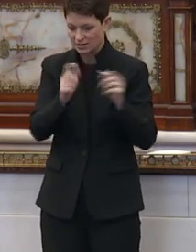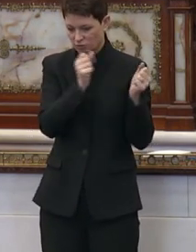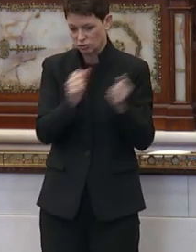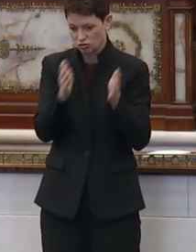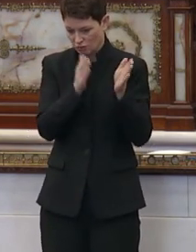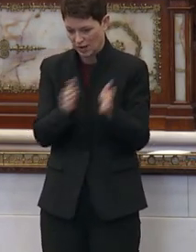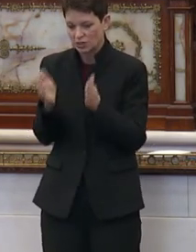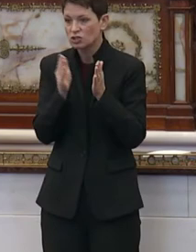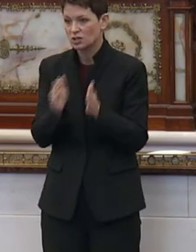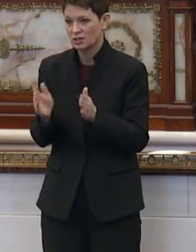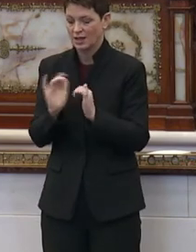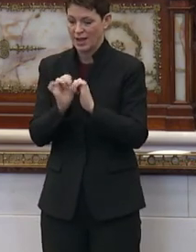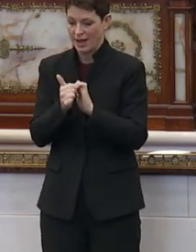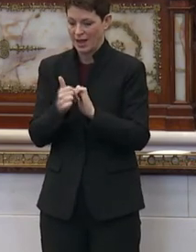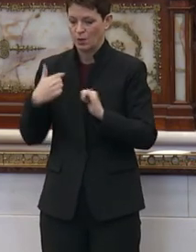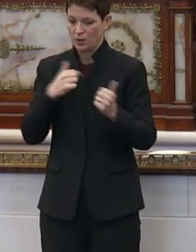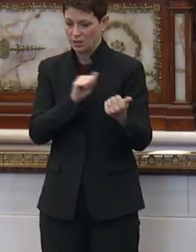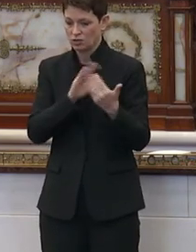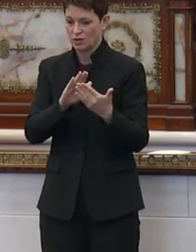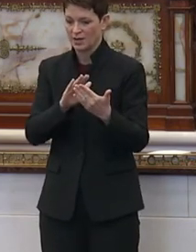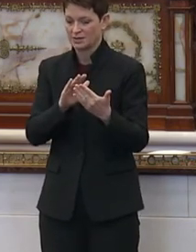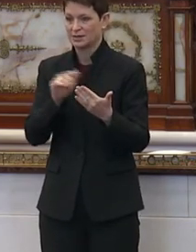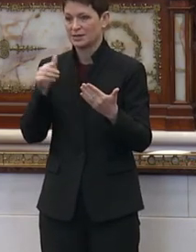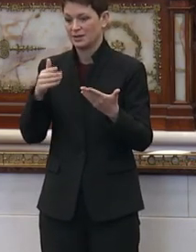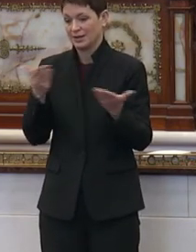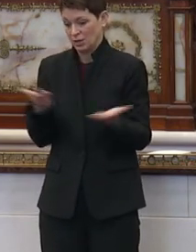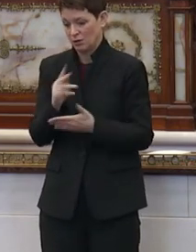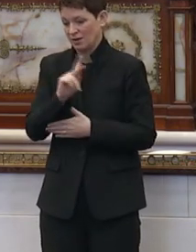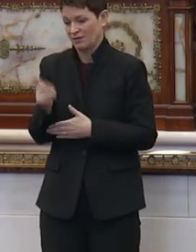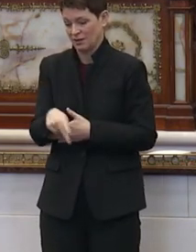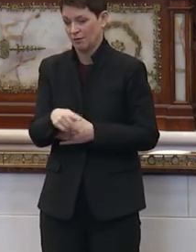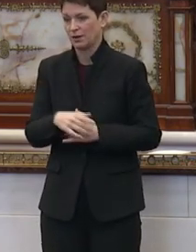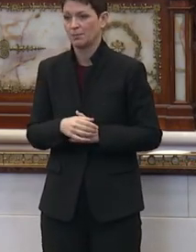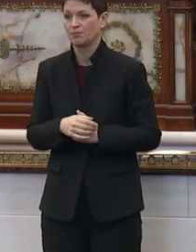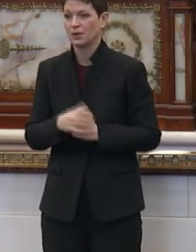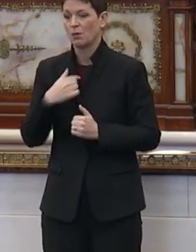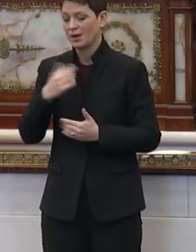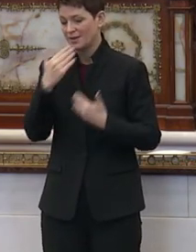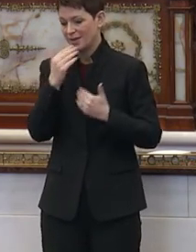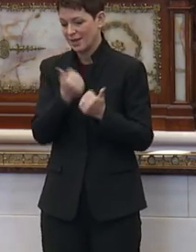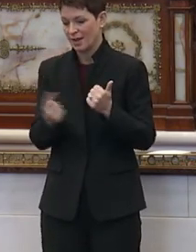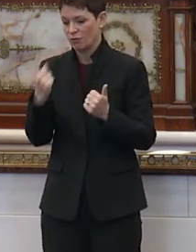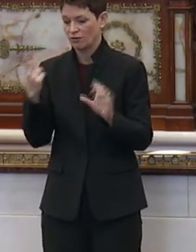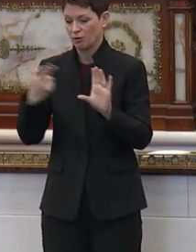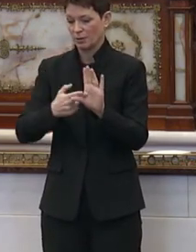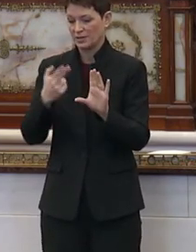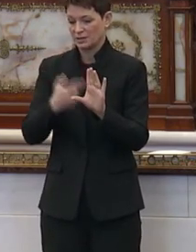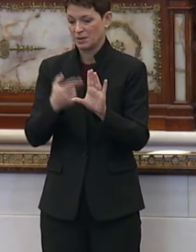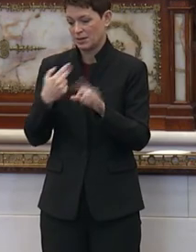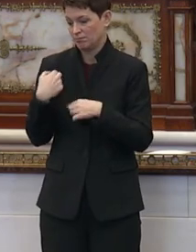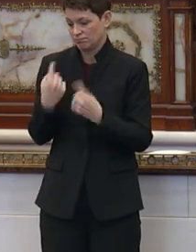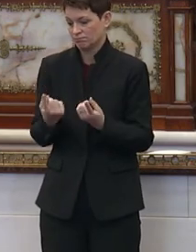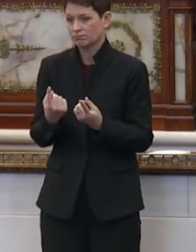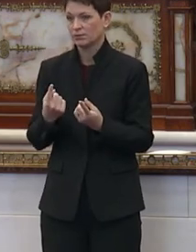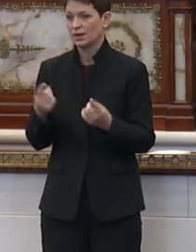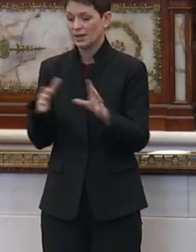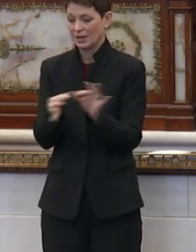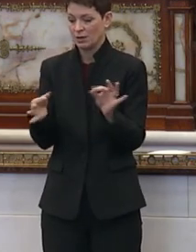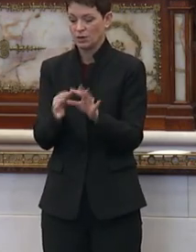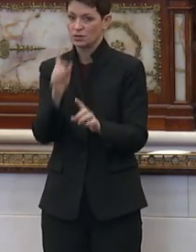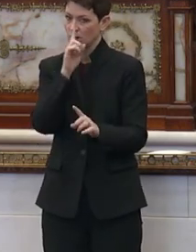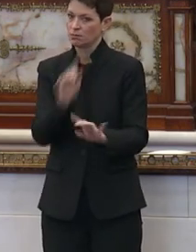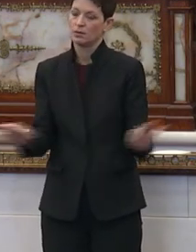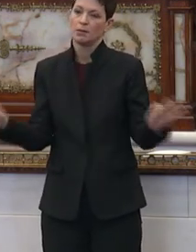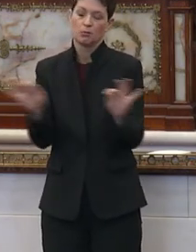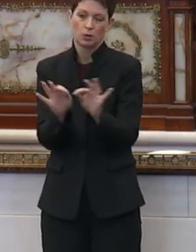strategies of how we're addressing this here in the city of Philadelphia. So I just want to thank everyone for participating. Those hearings are very,